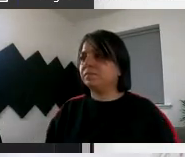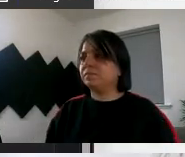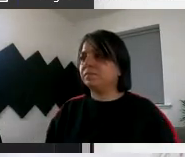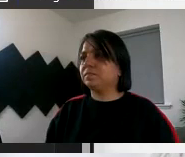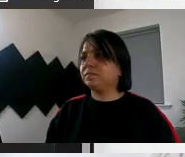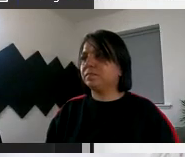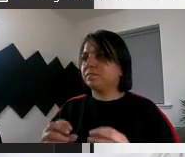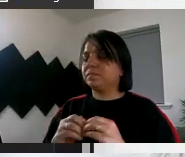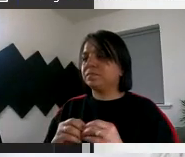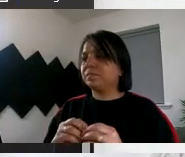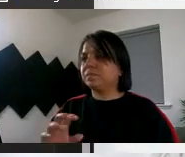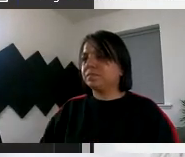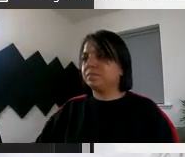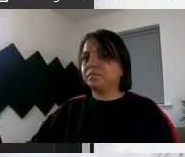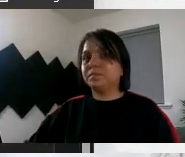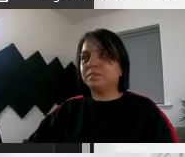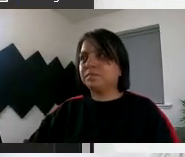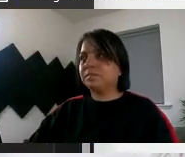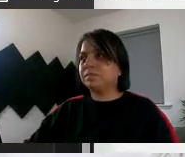A, B,